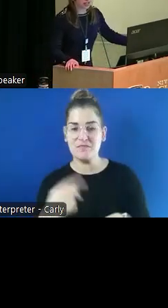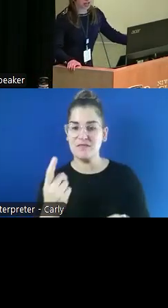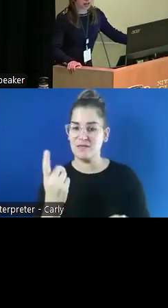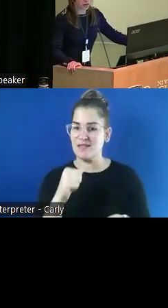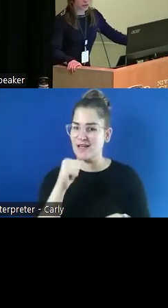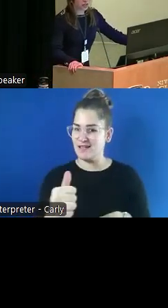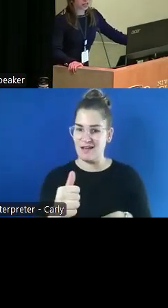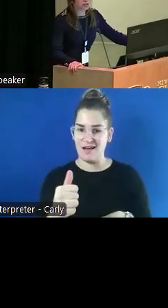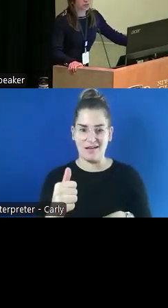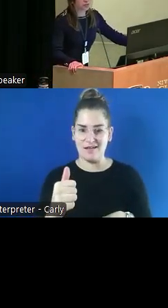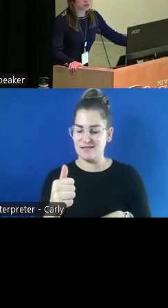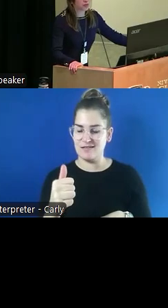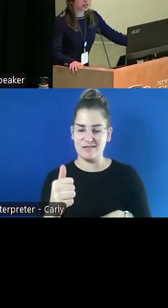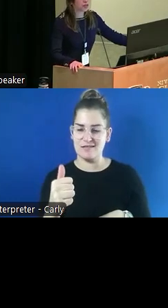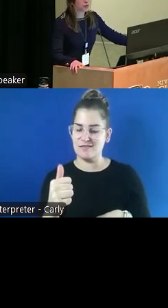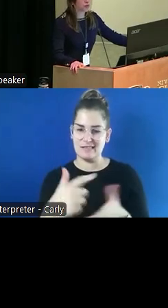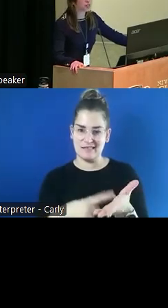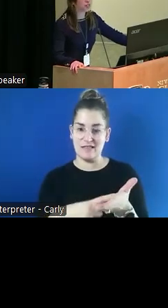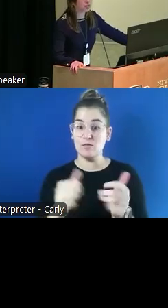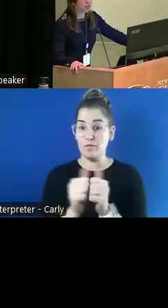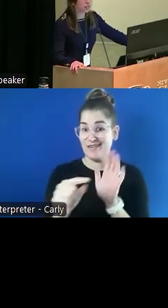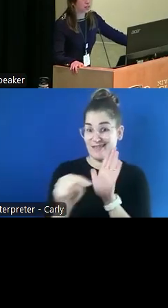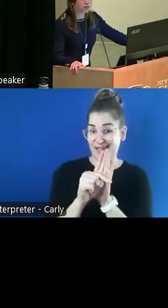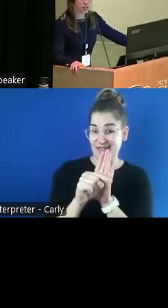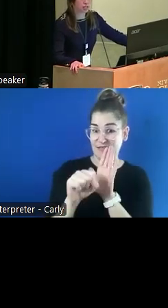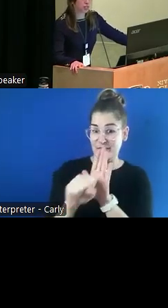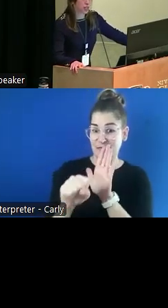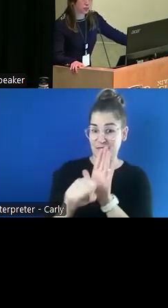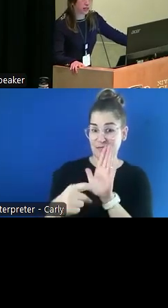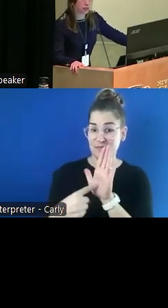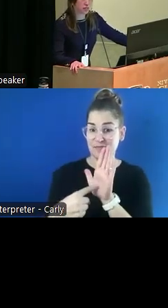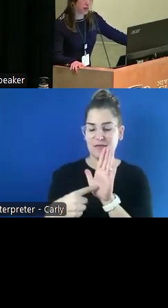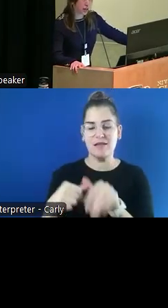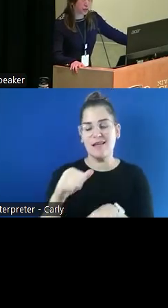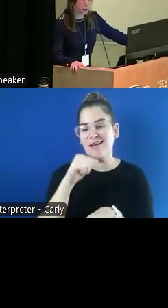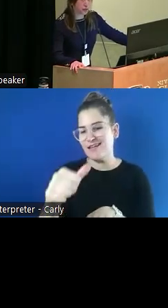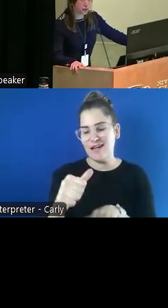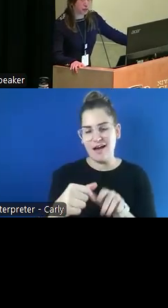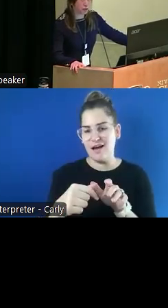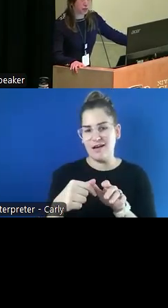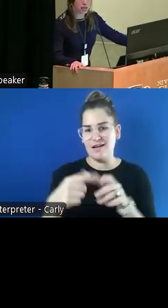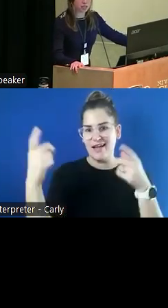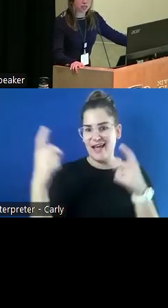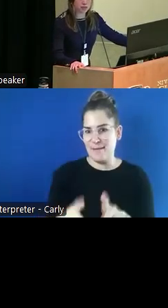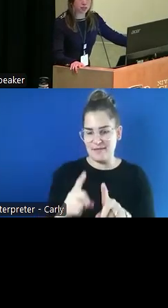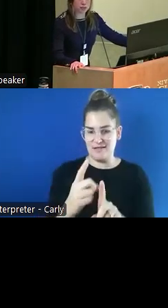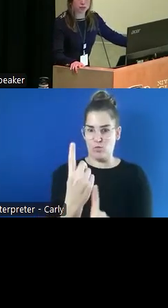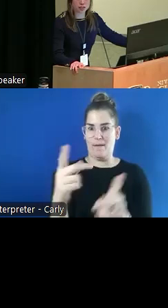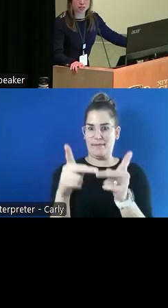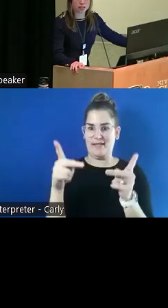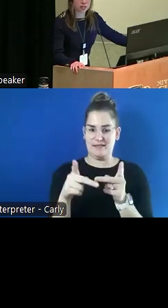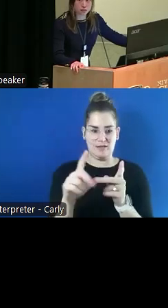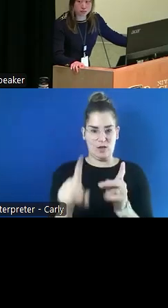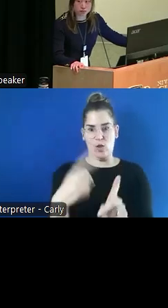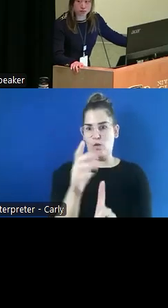is with negative symptoms, they don't function, they don't express in a vacuum. We have an individual